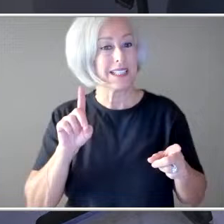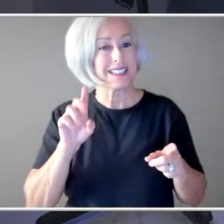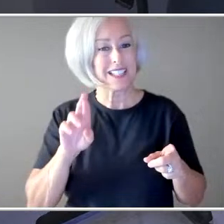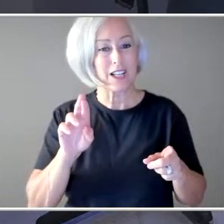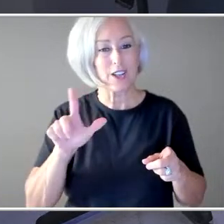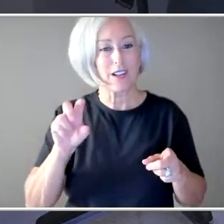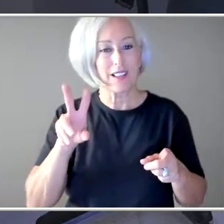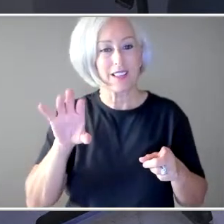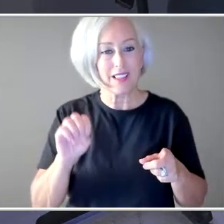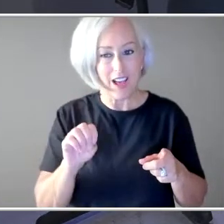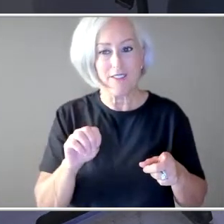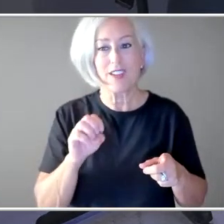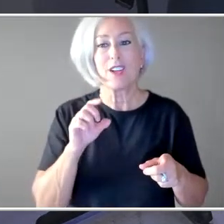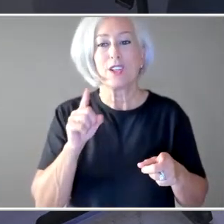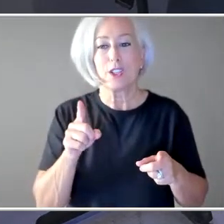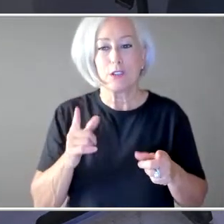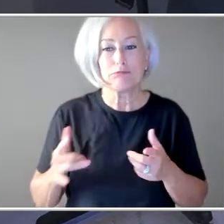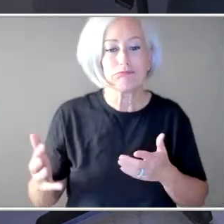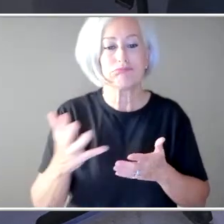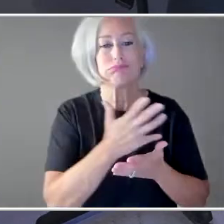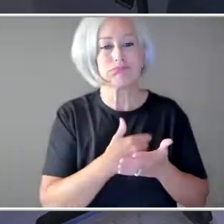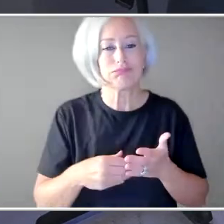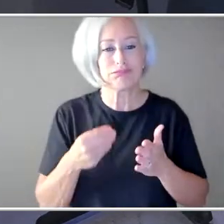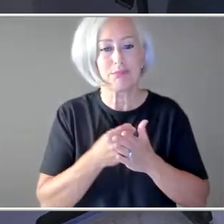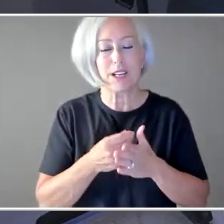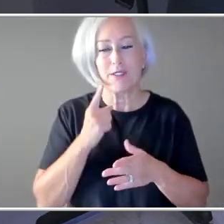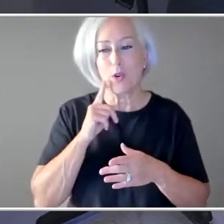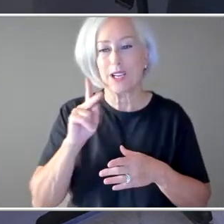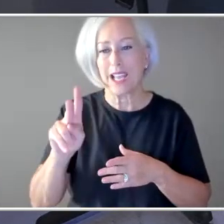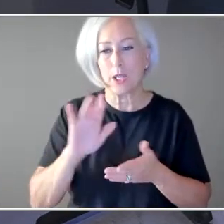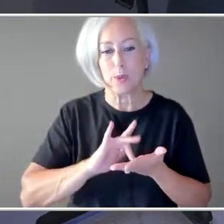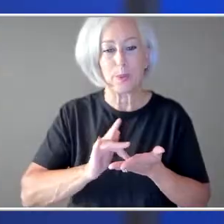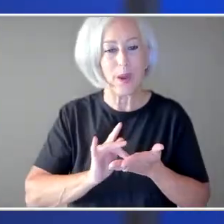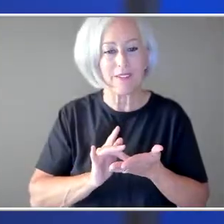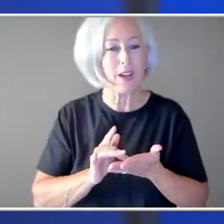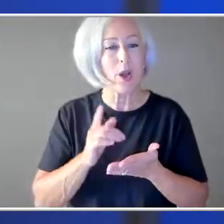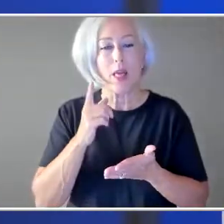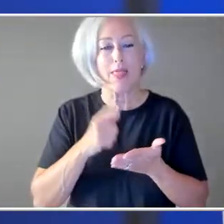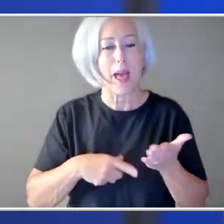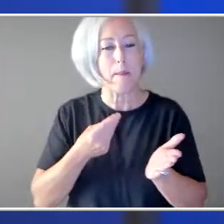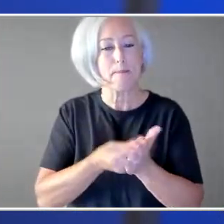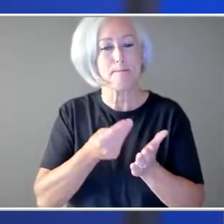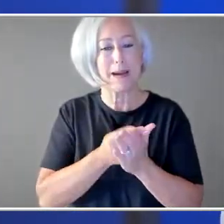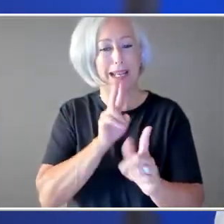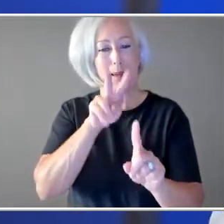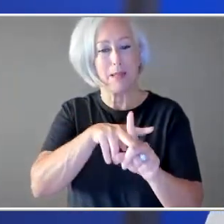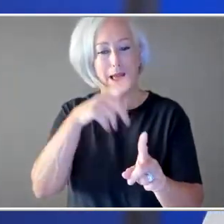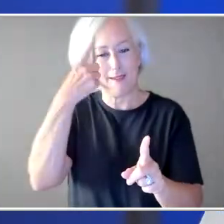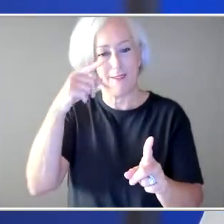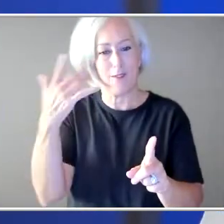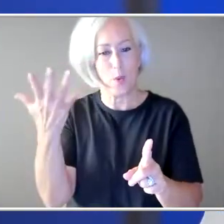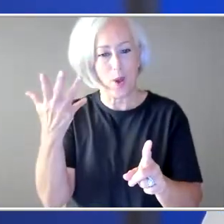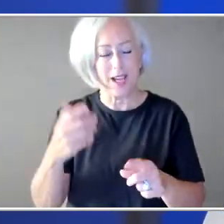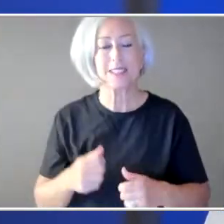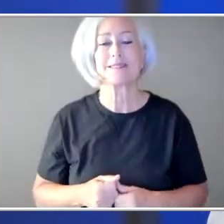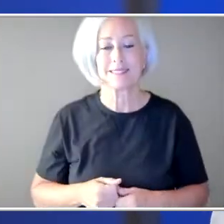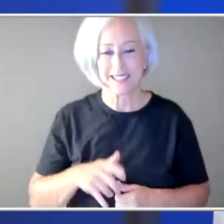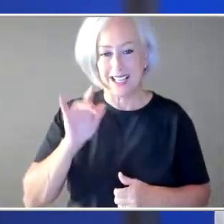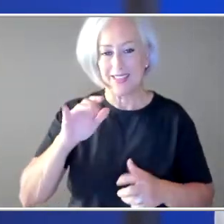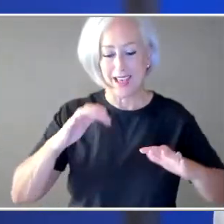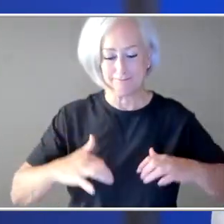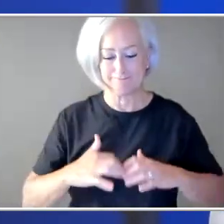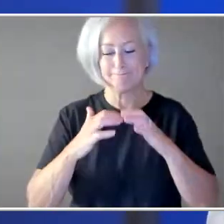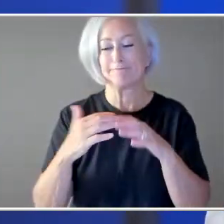culinary medicine at KUMC. What do you want that money to go towards? Yeah. So it launched on